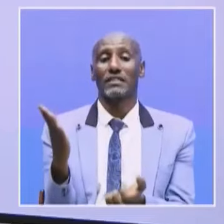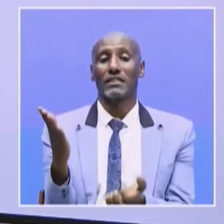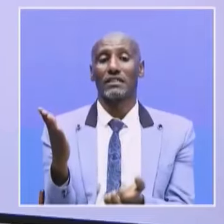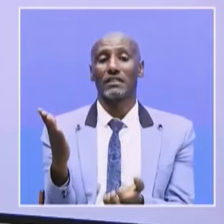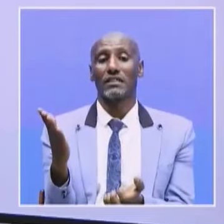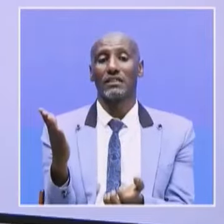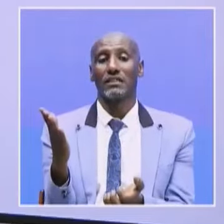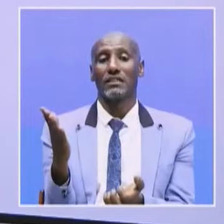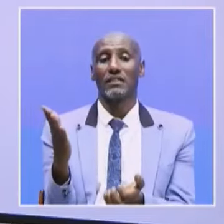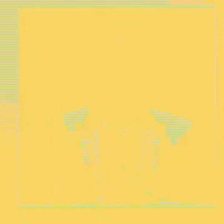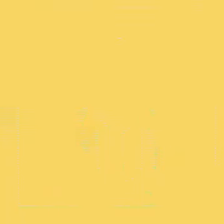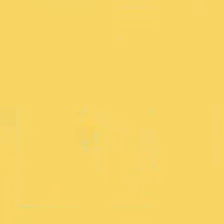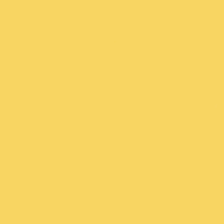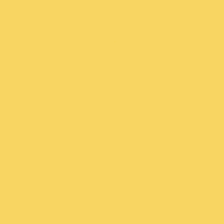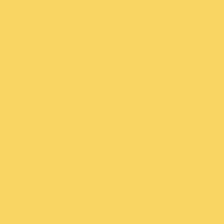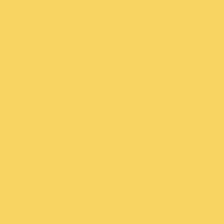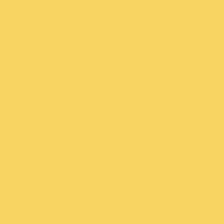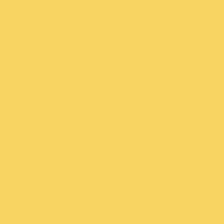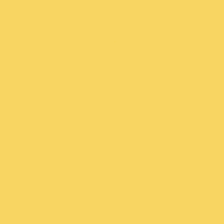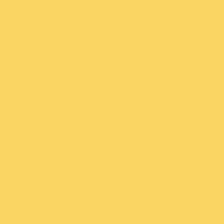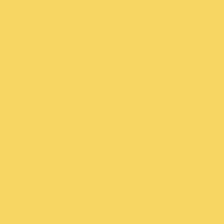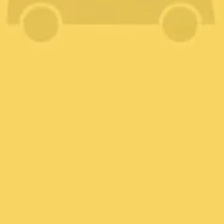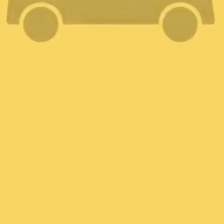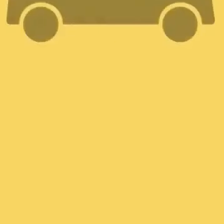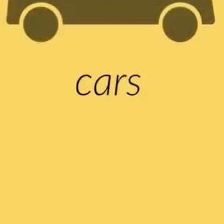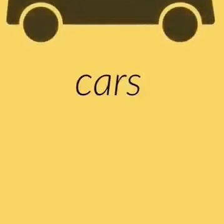for quantifiers, it might also